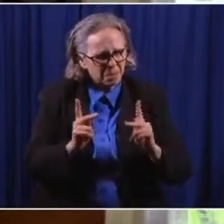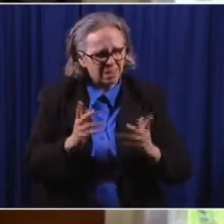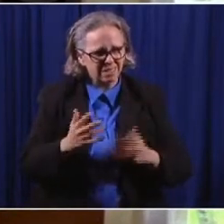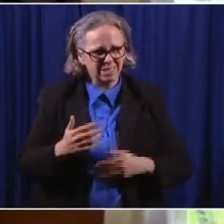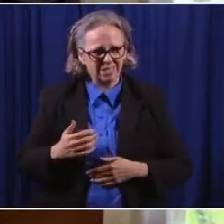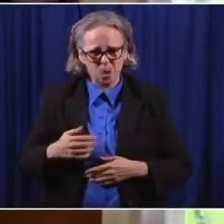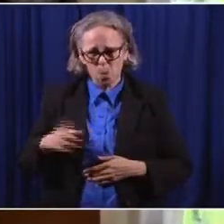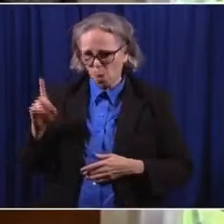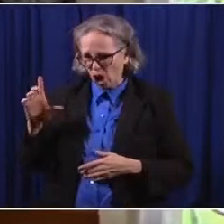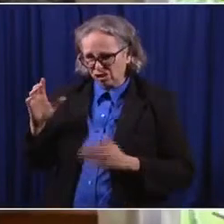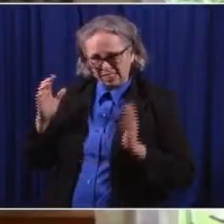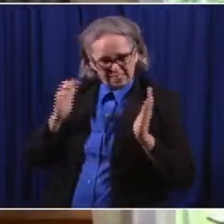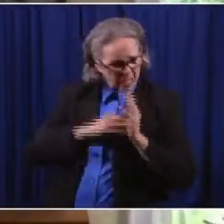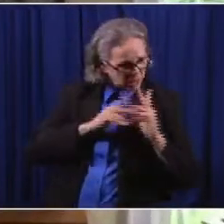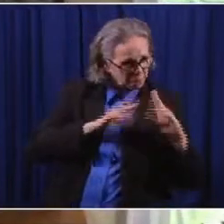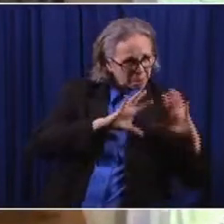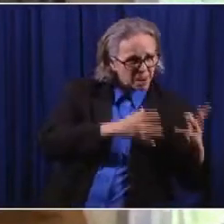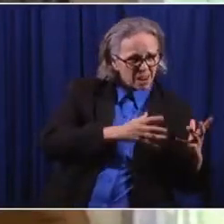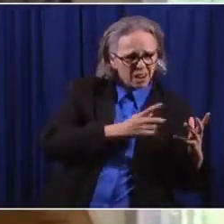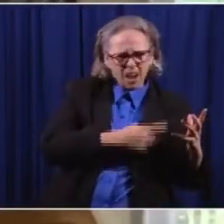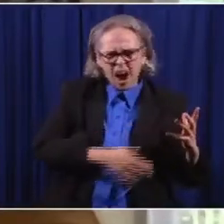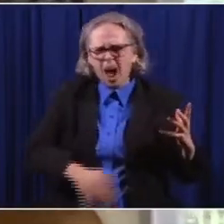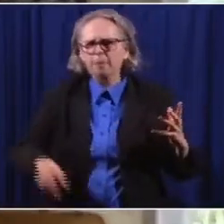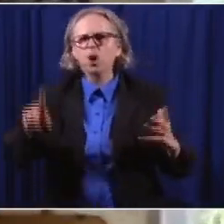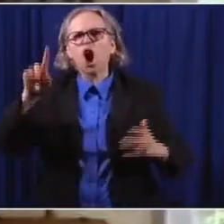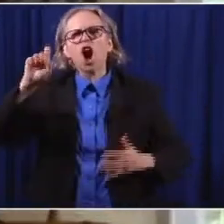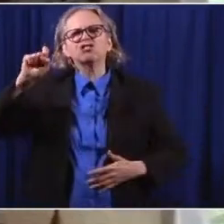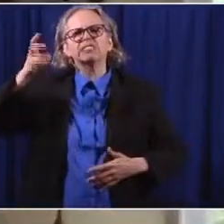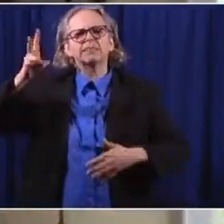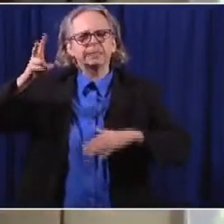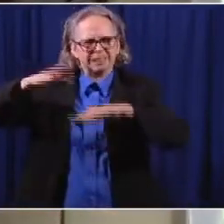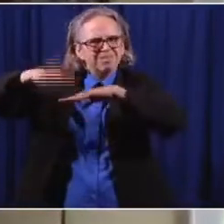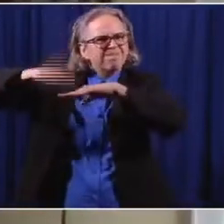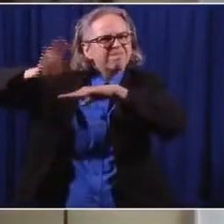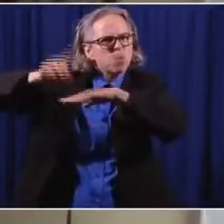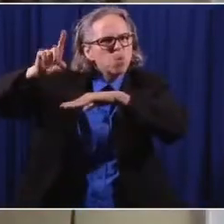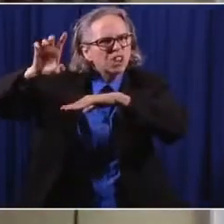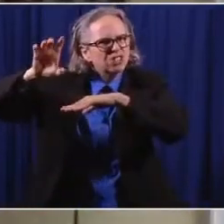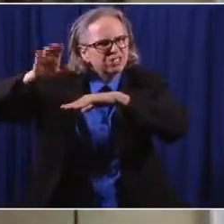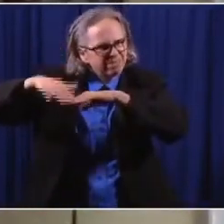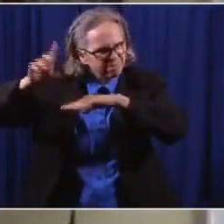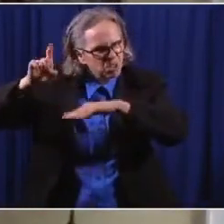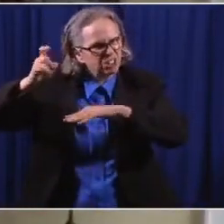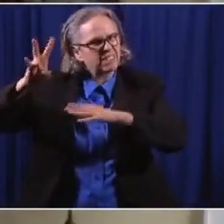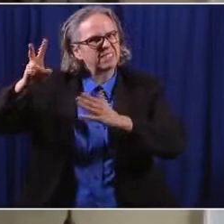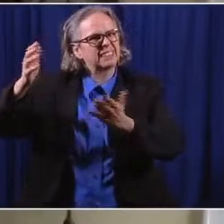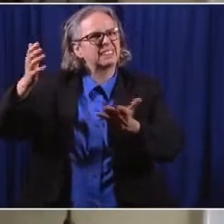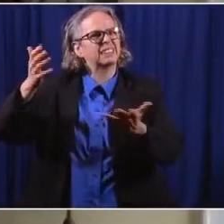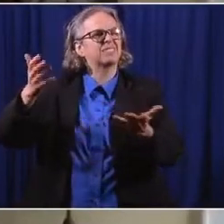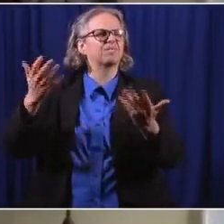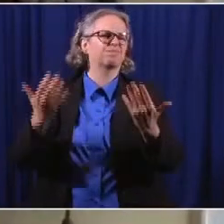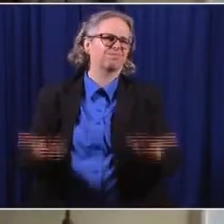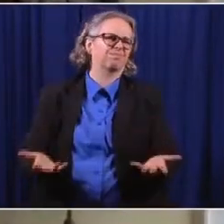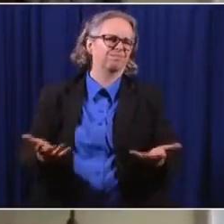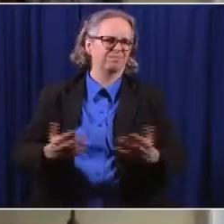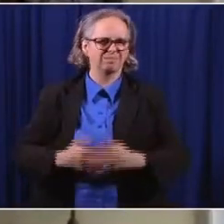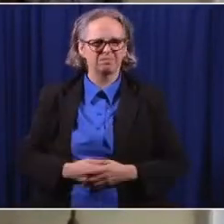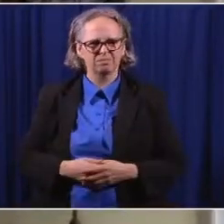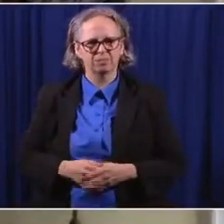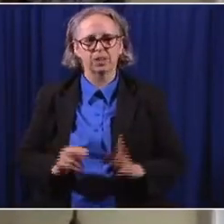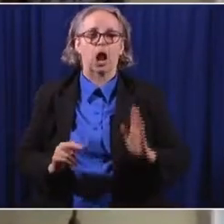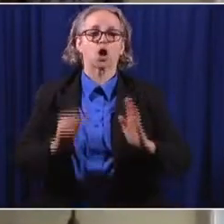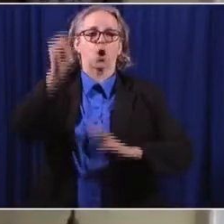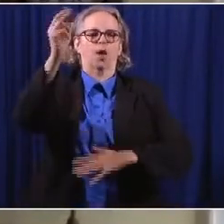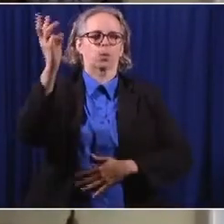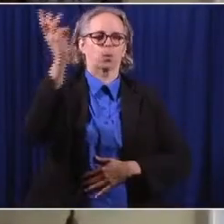in the last 2 weeks. And then we'll go up northwest Ohio again, clear up to Wood County.